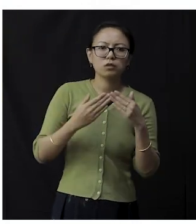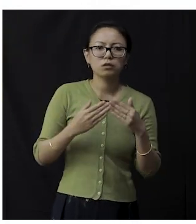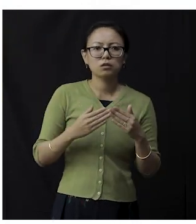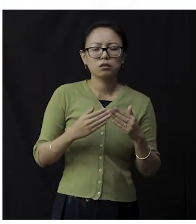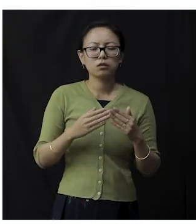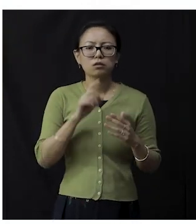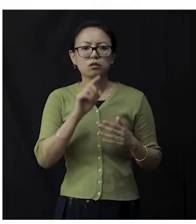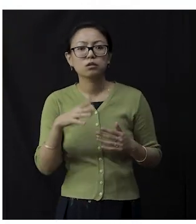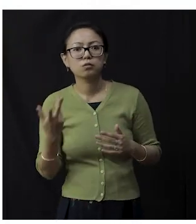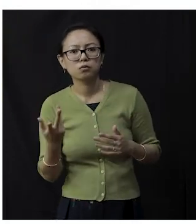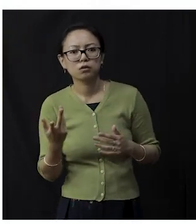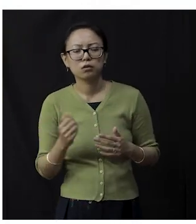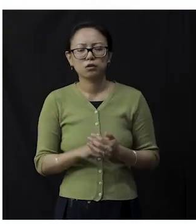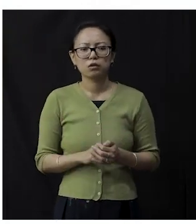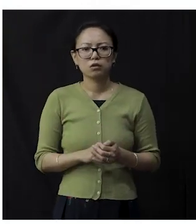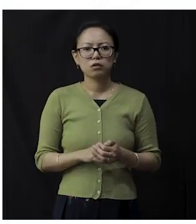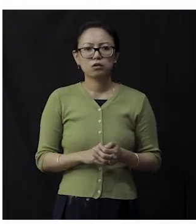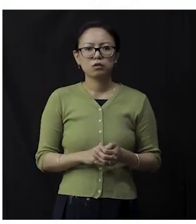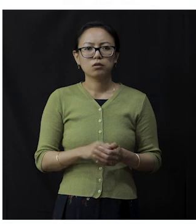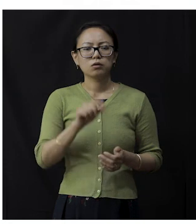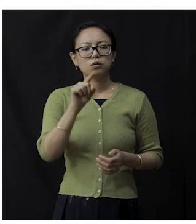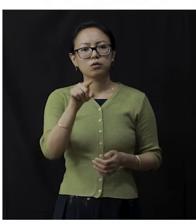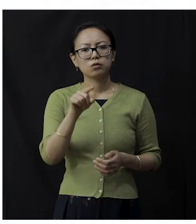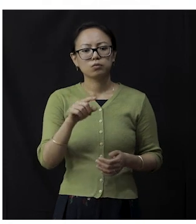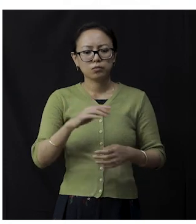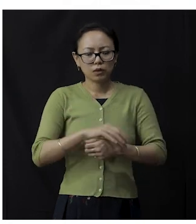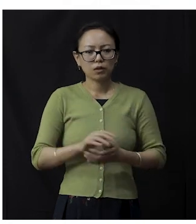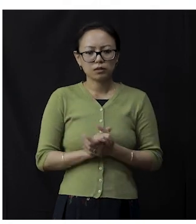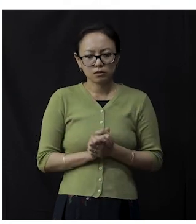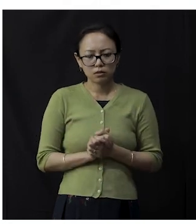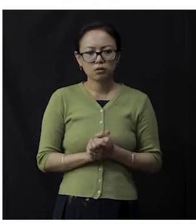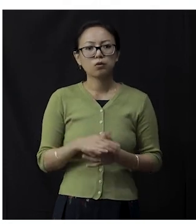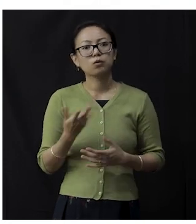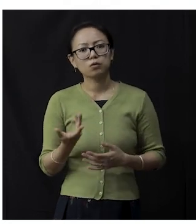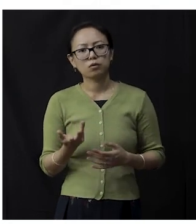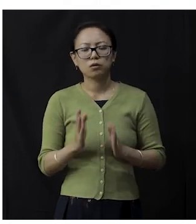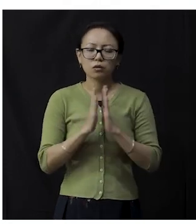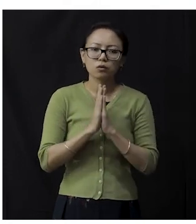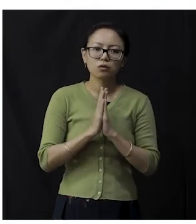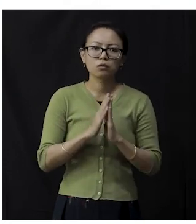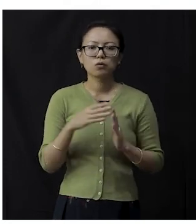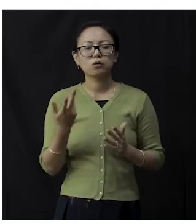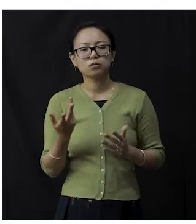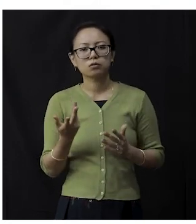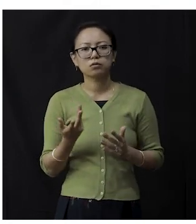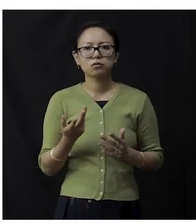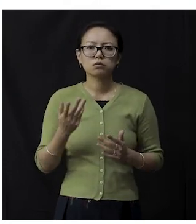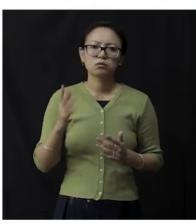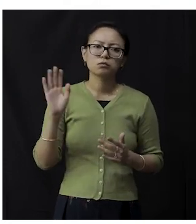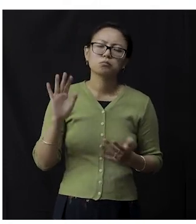Do you sit with your knees joined? When you get up, when you're leaving, do you say